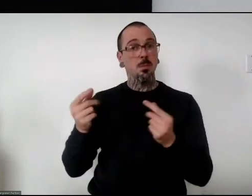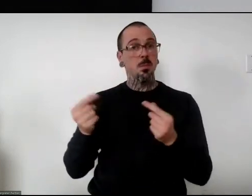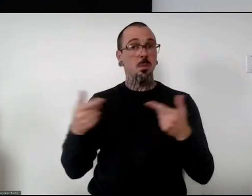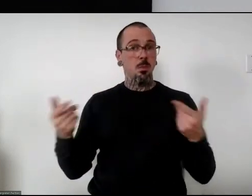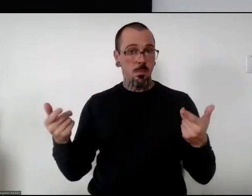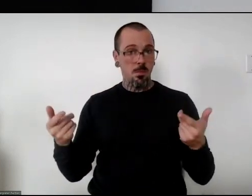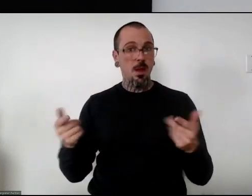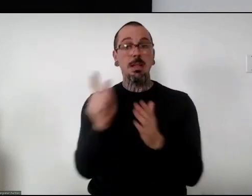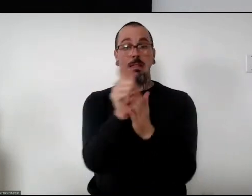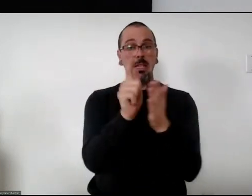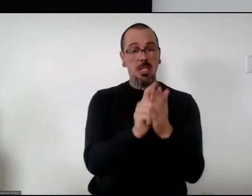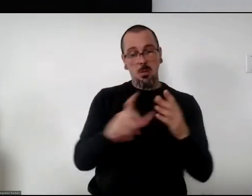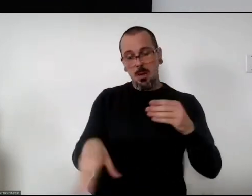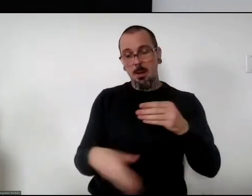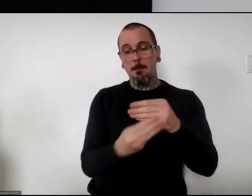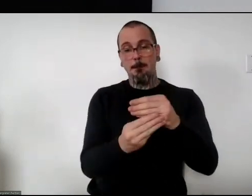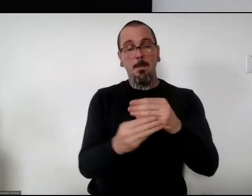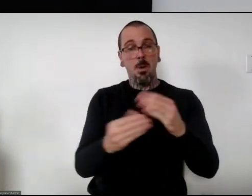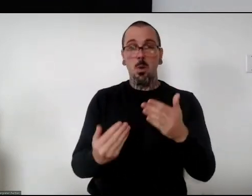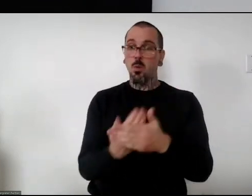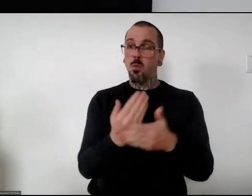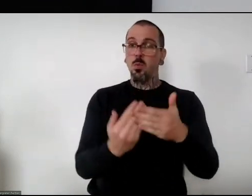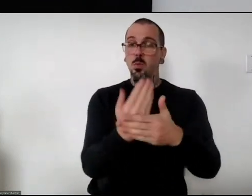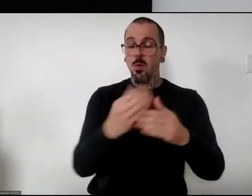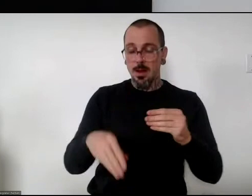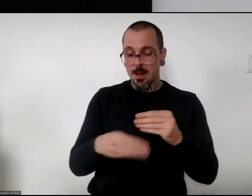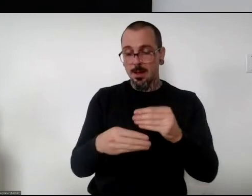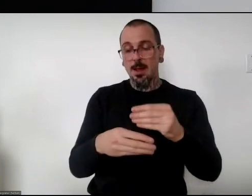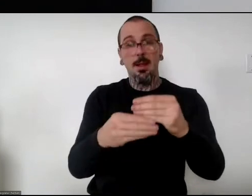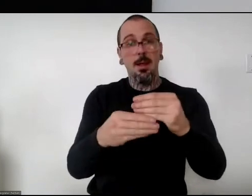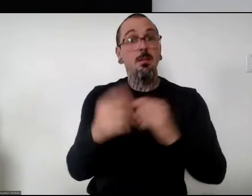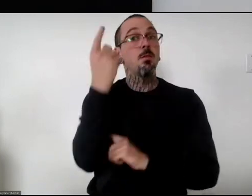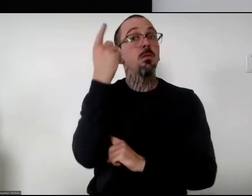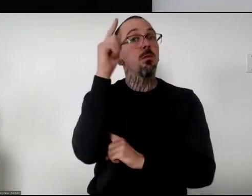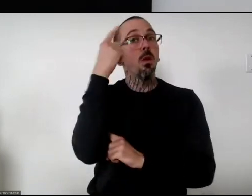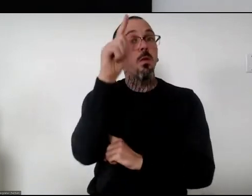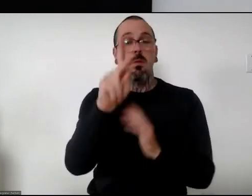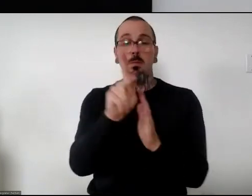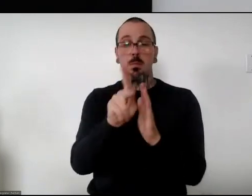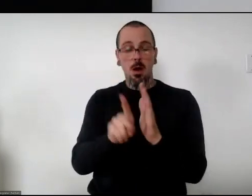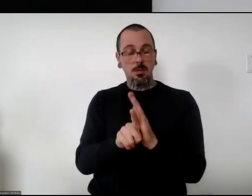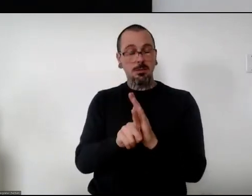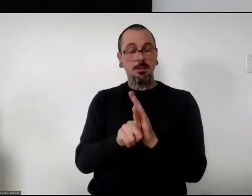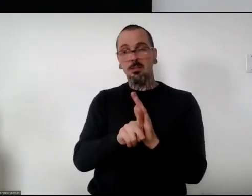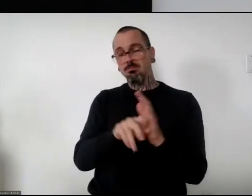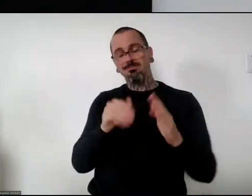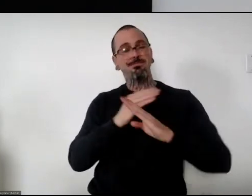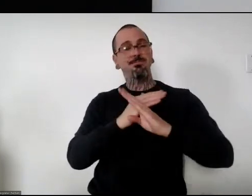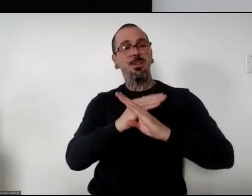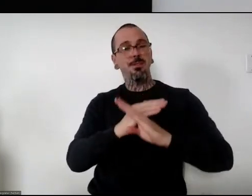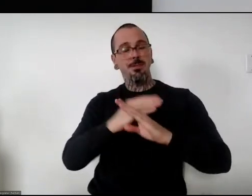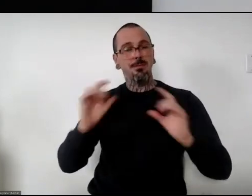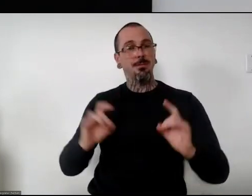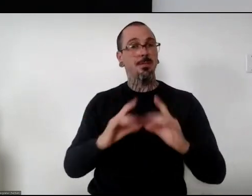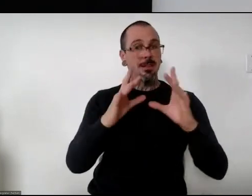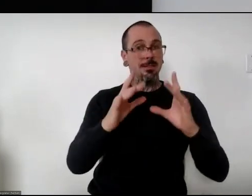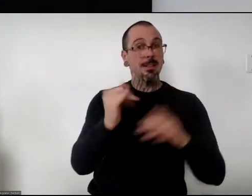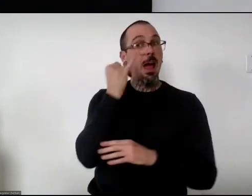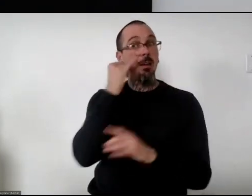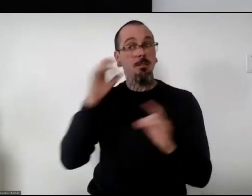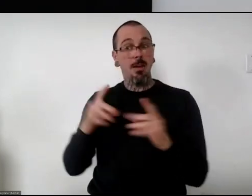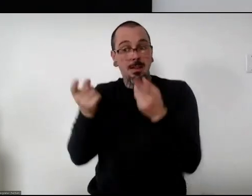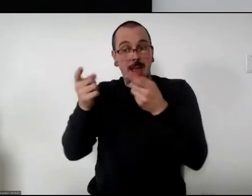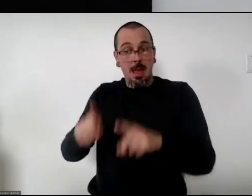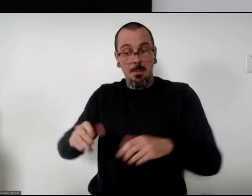legislation, regulations, and policies that help both prevent violence and support survivors of violence in our province.